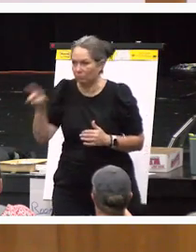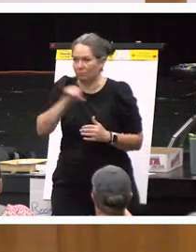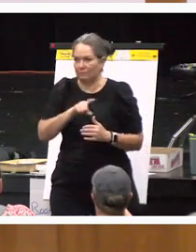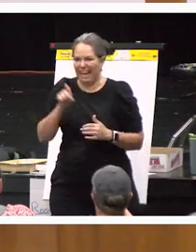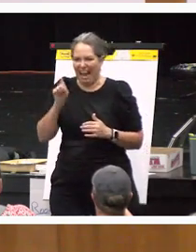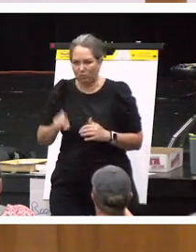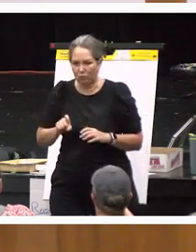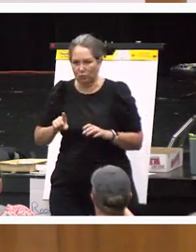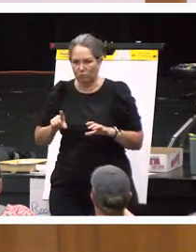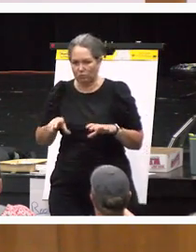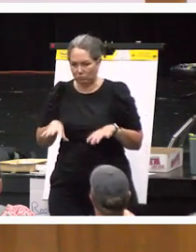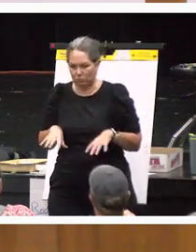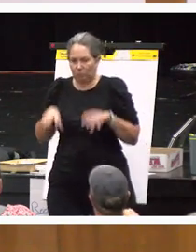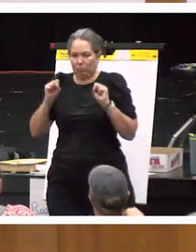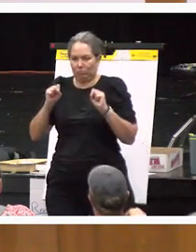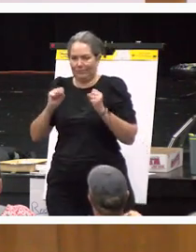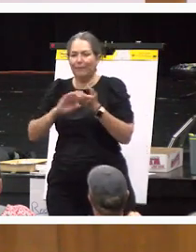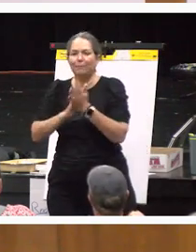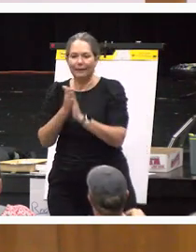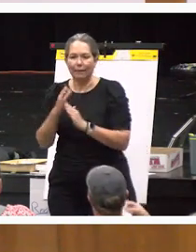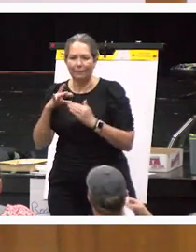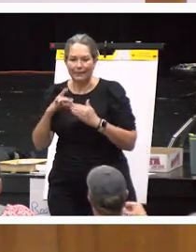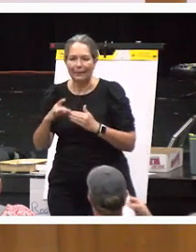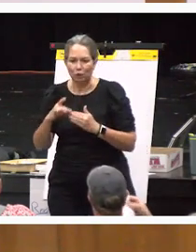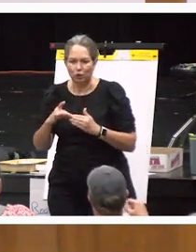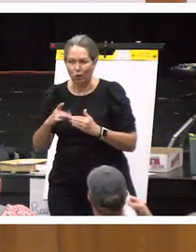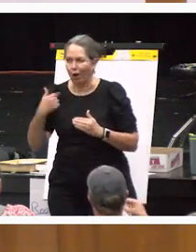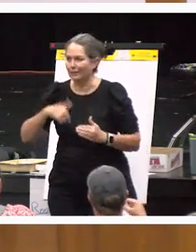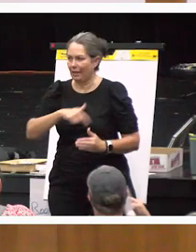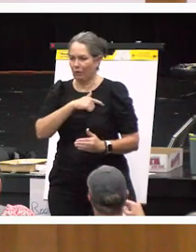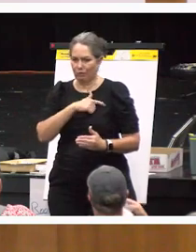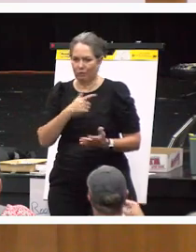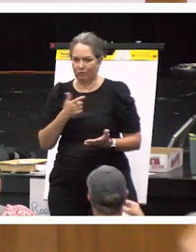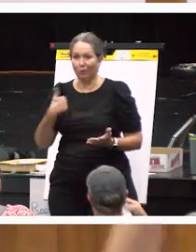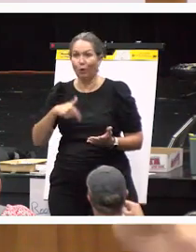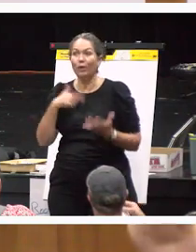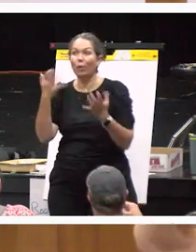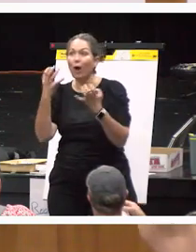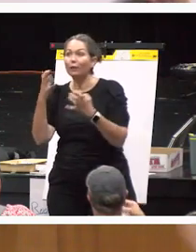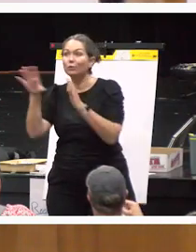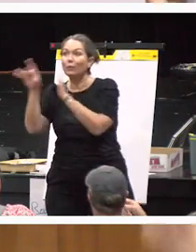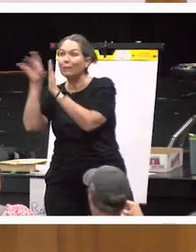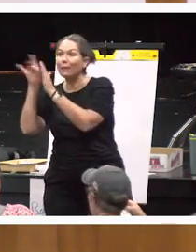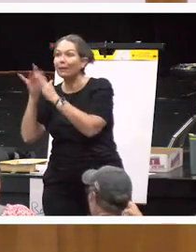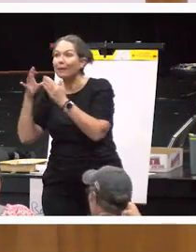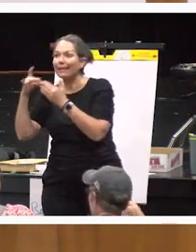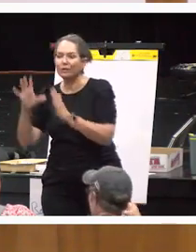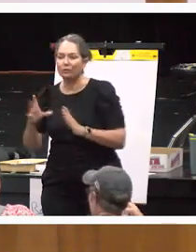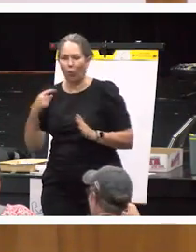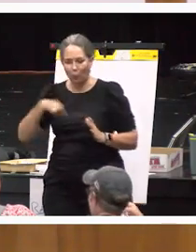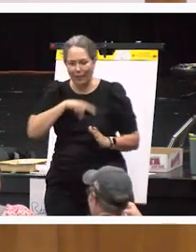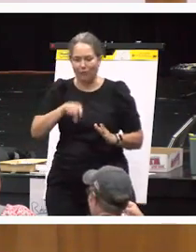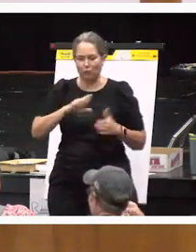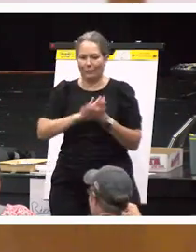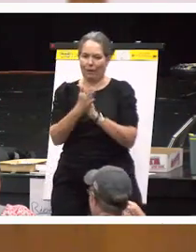on and be the leaders and the workers we've been waiting for. I'm ready to do that. We've always been doing it.